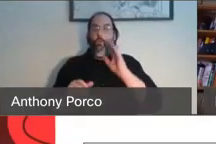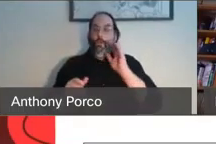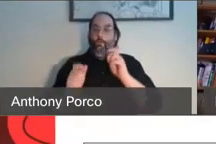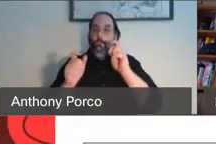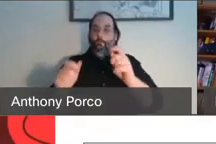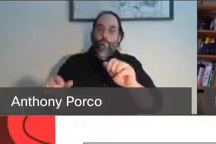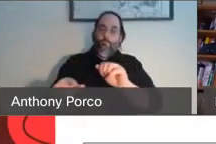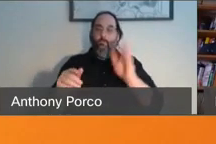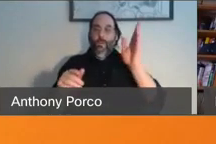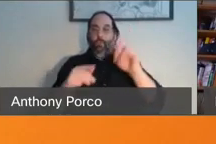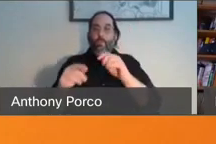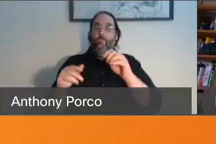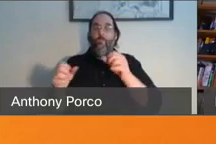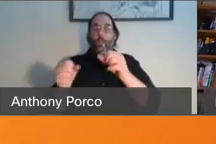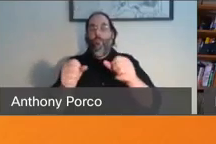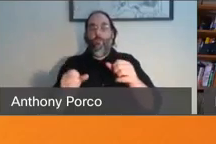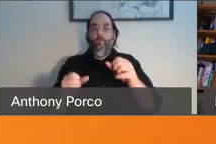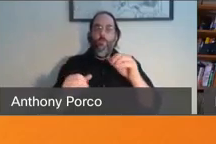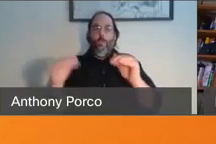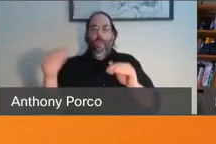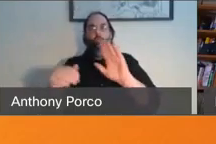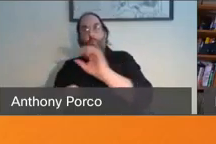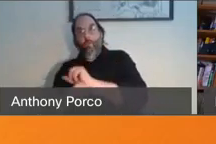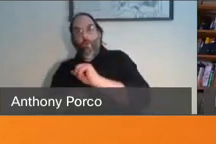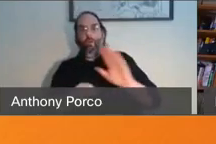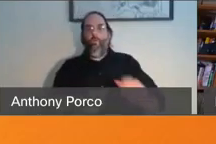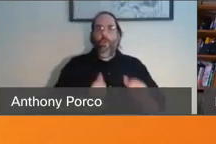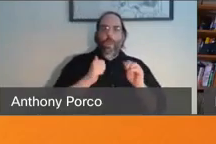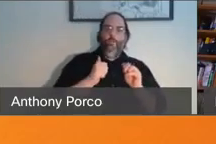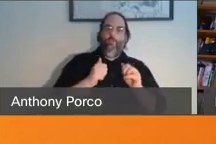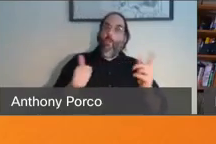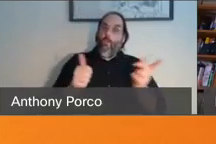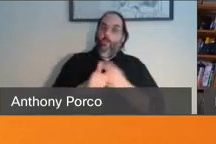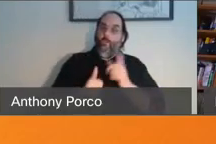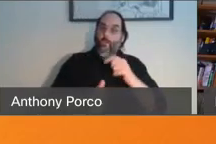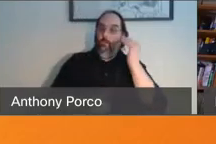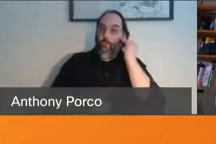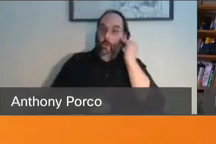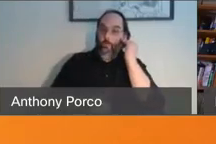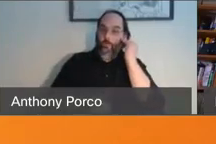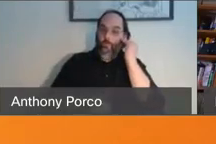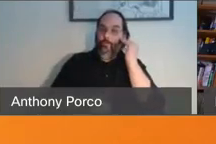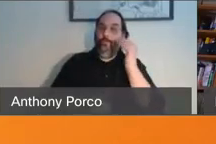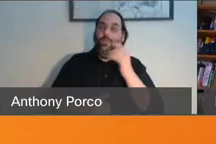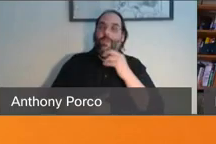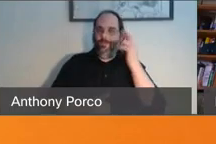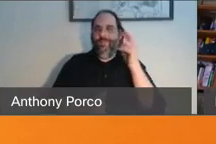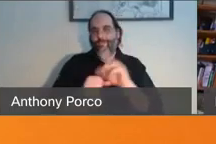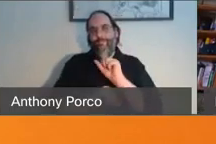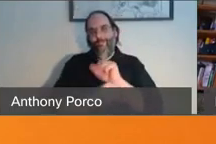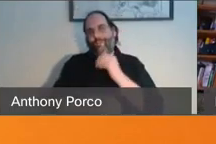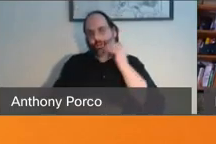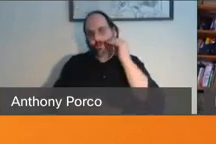balance. The first thing that you need to be aware of is that I realize that everybody is working from